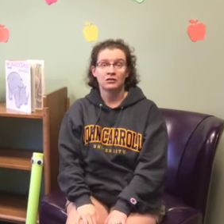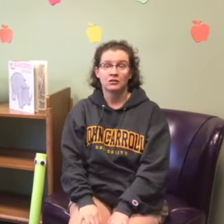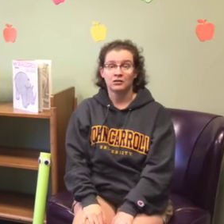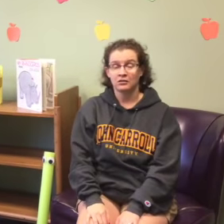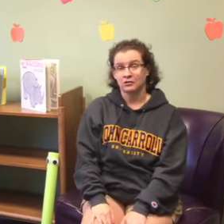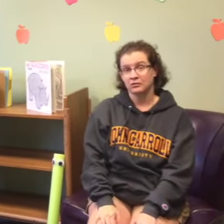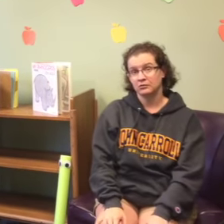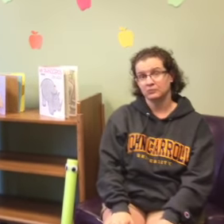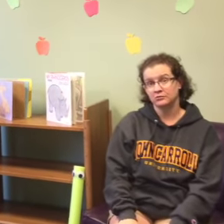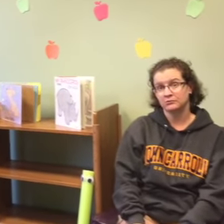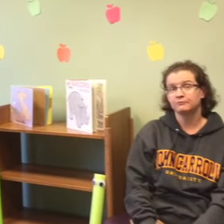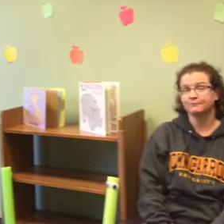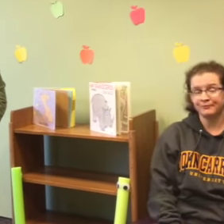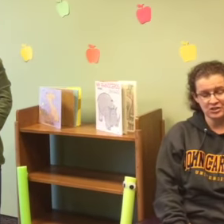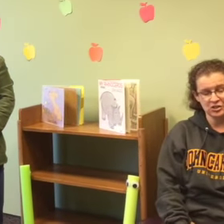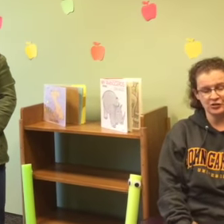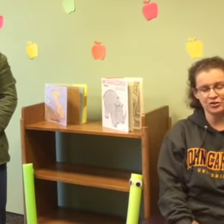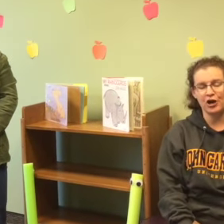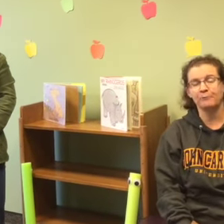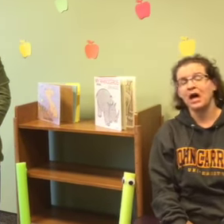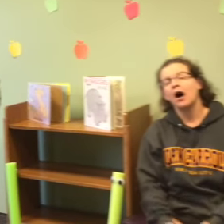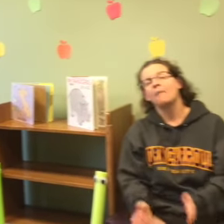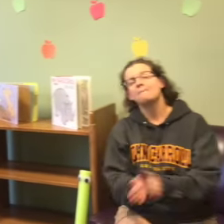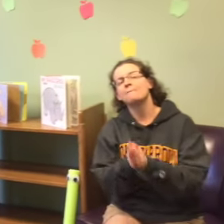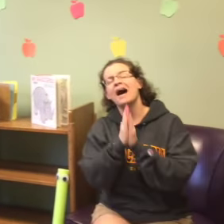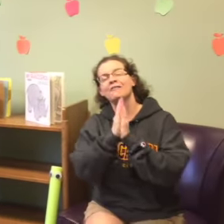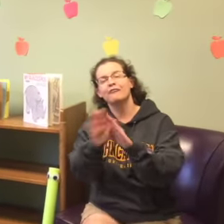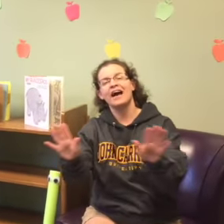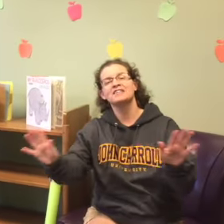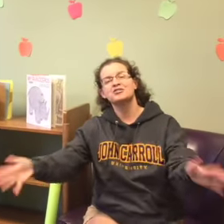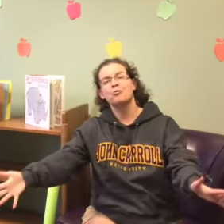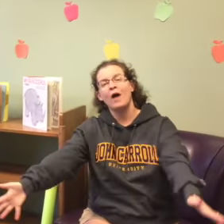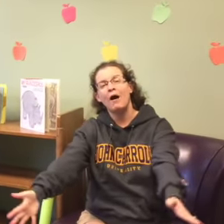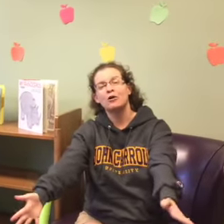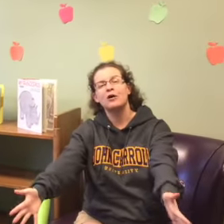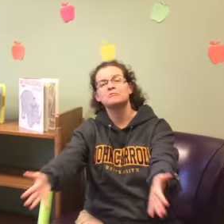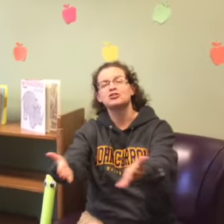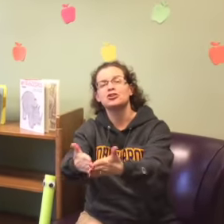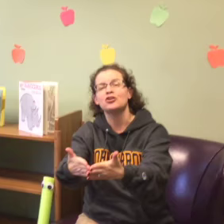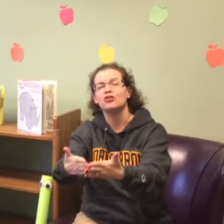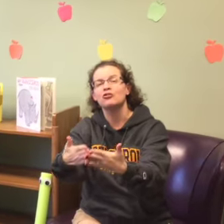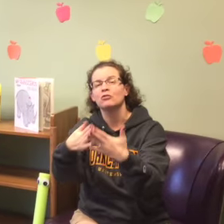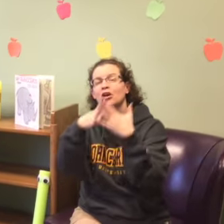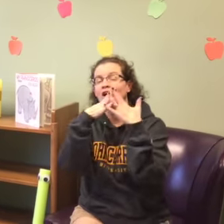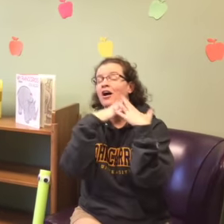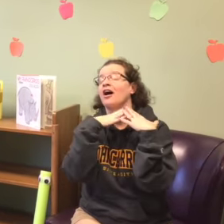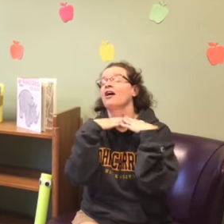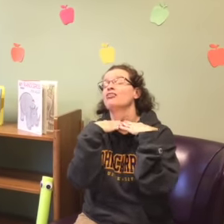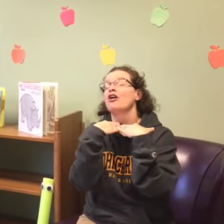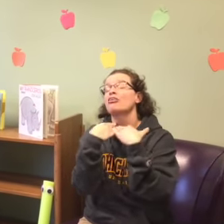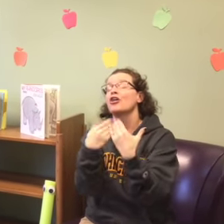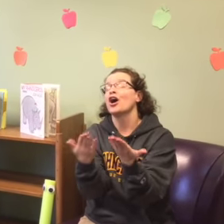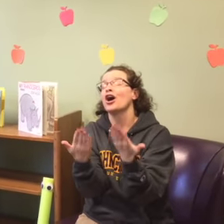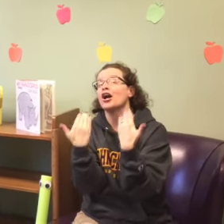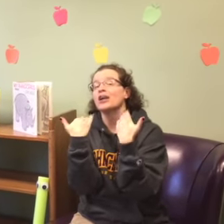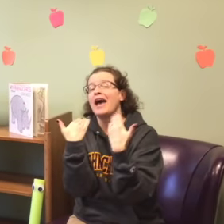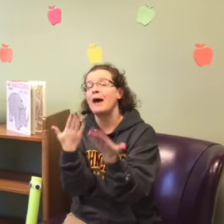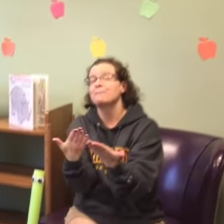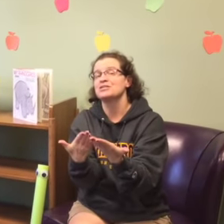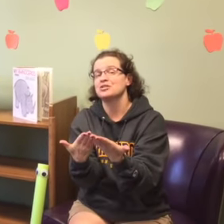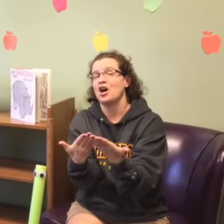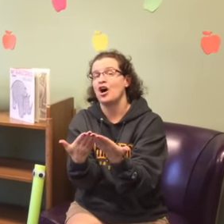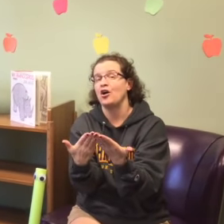Except It's another show. it's another My show. friends, Miss welcome Karen to used to be here. the